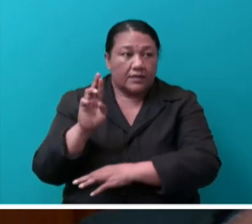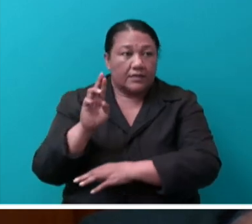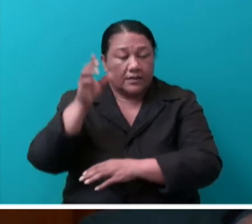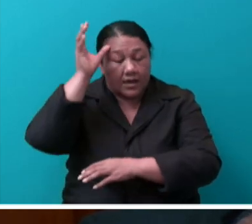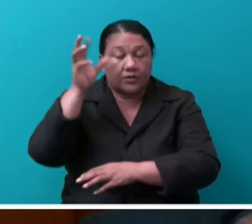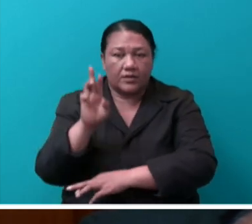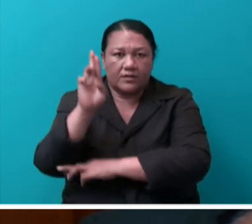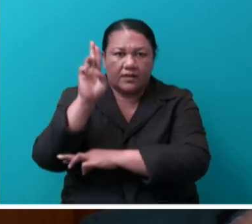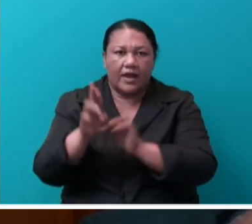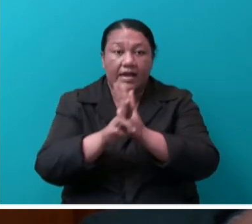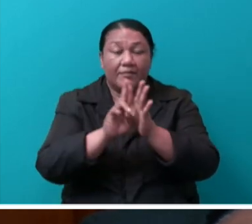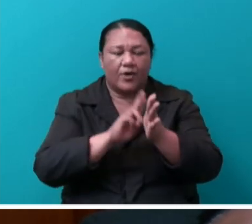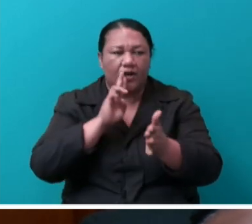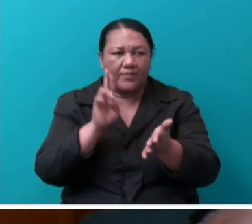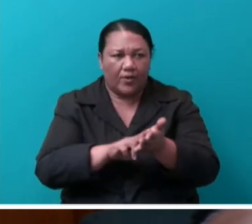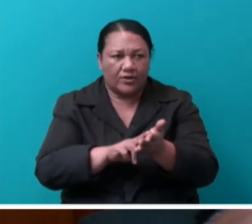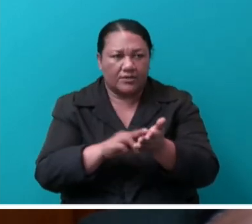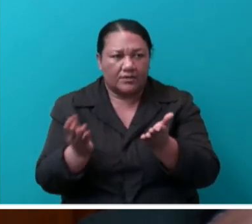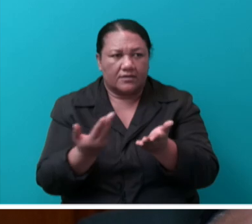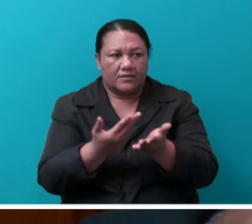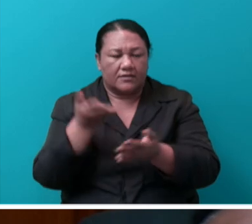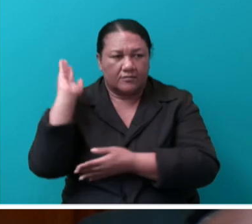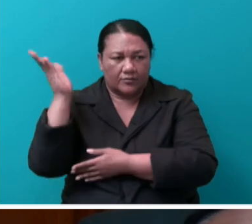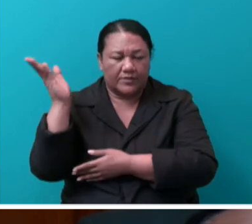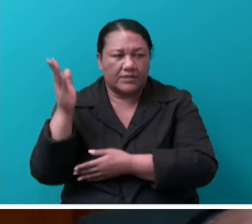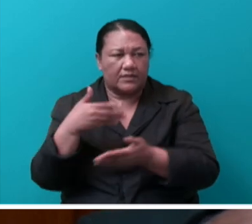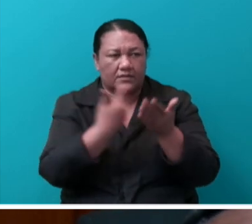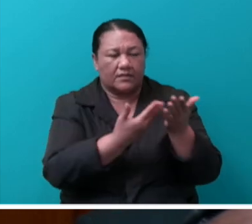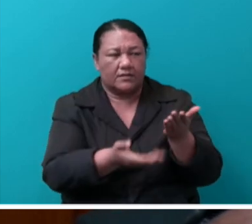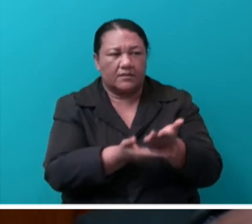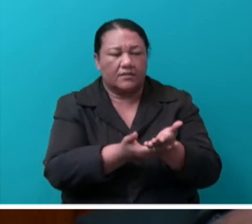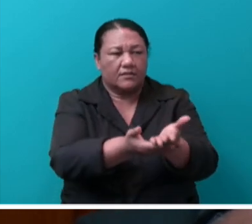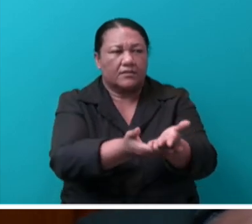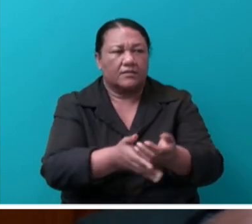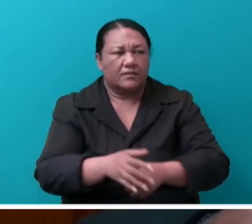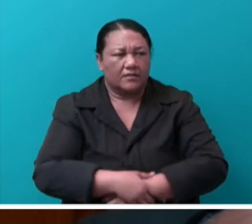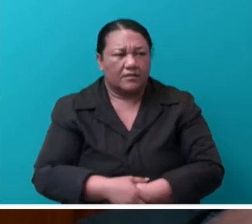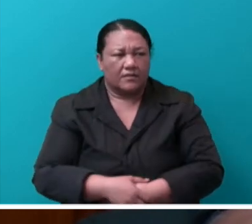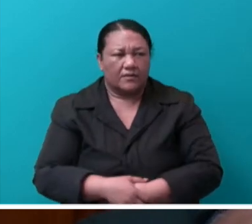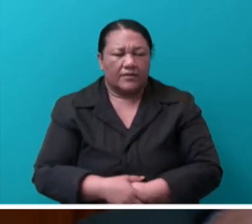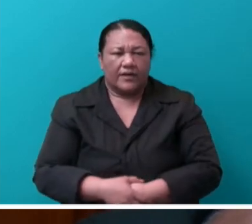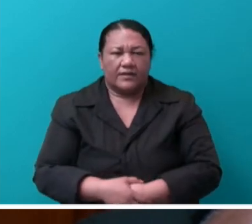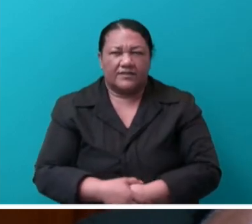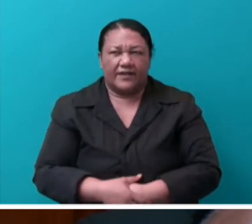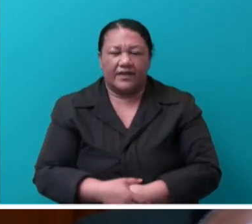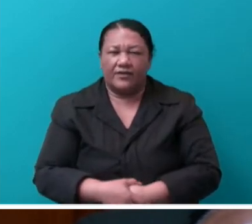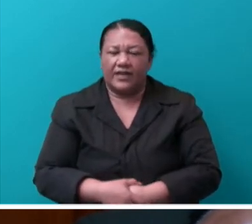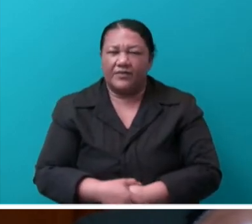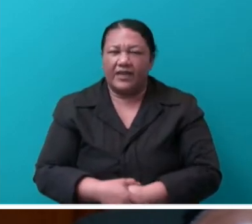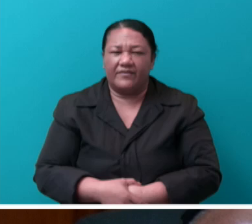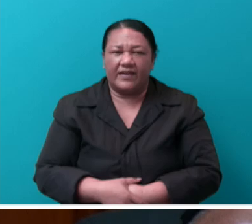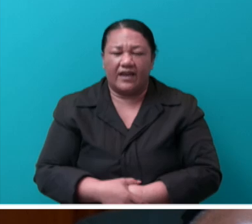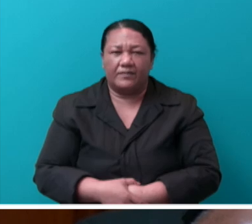report on the status of gender equality in each of their countries. For Fiji, we